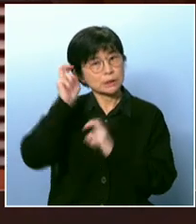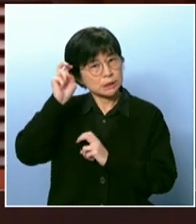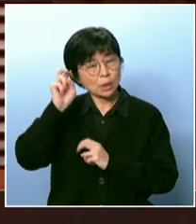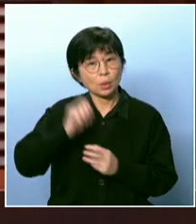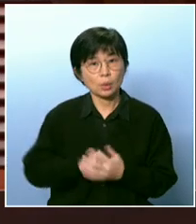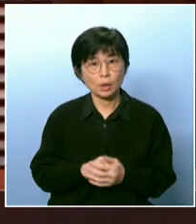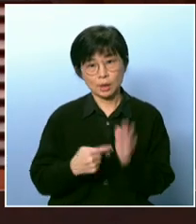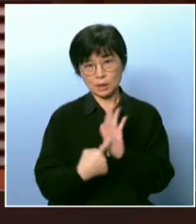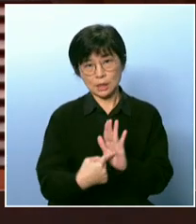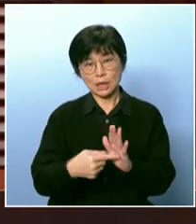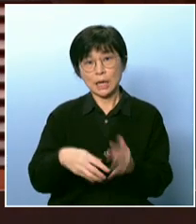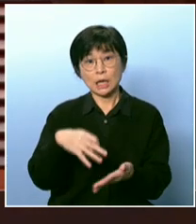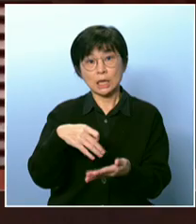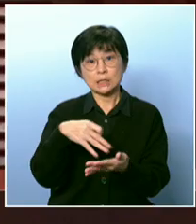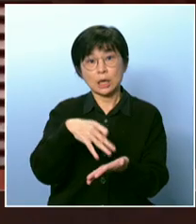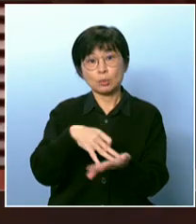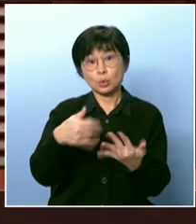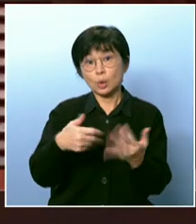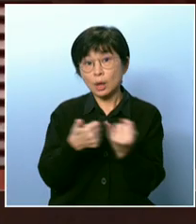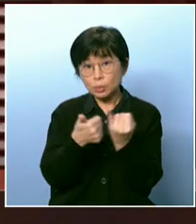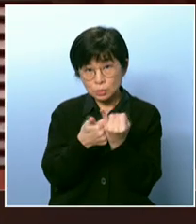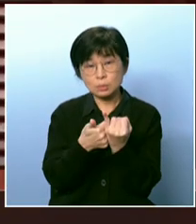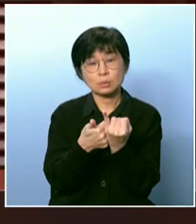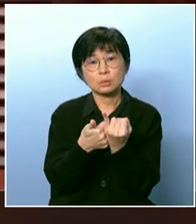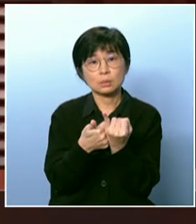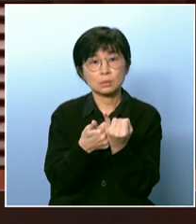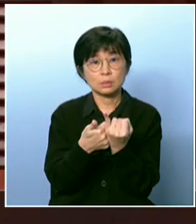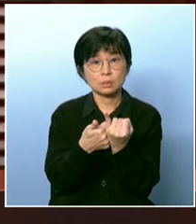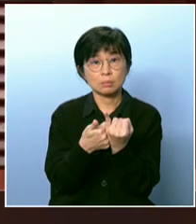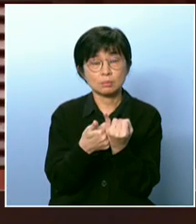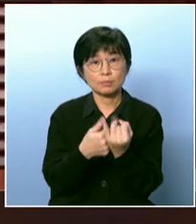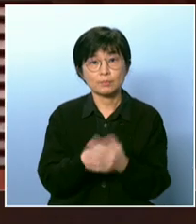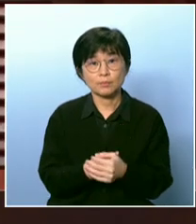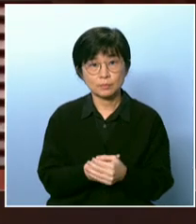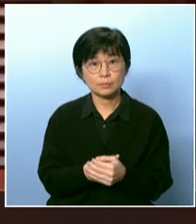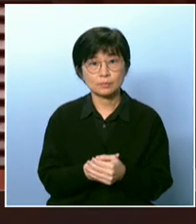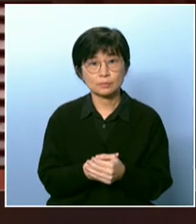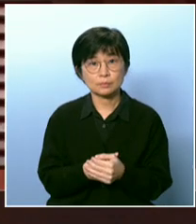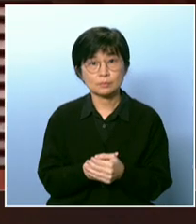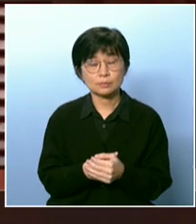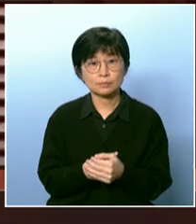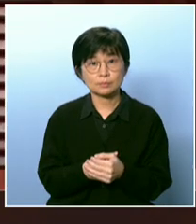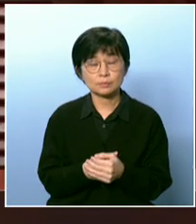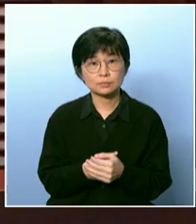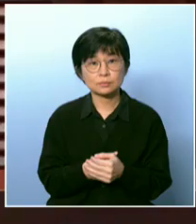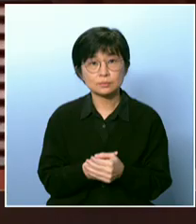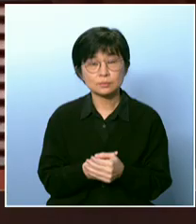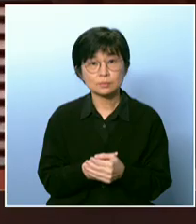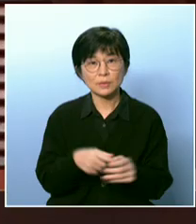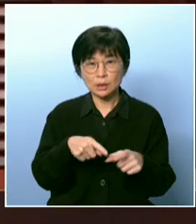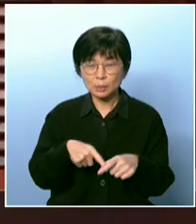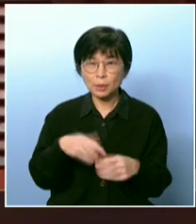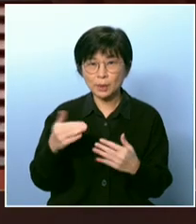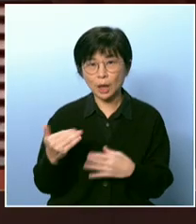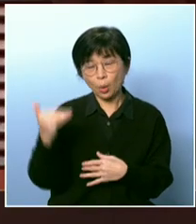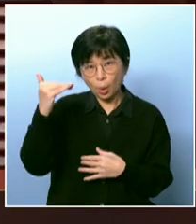Looking back a few years, the Polytechnic University conducted a study, and the findings showed that the